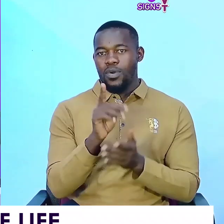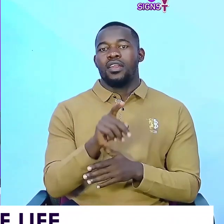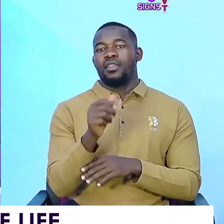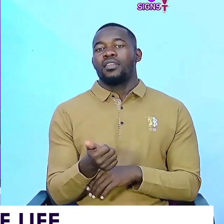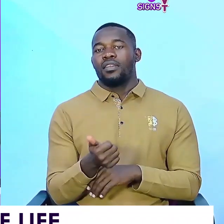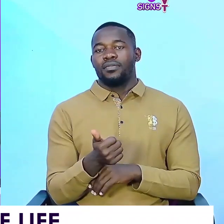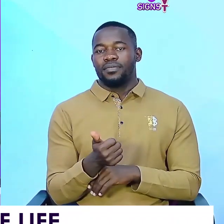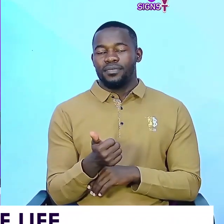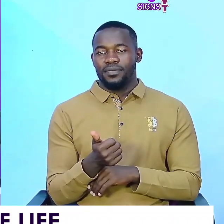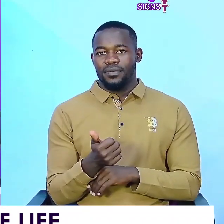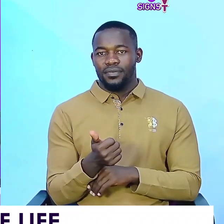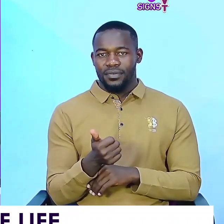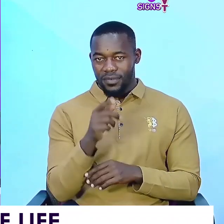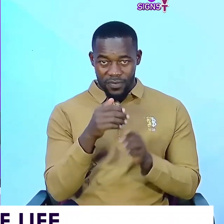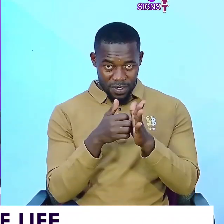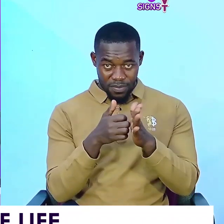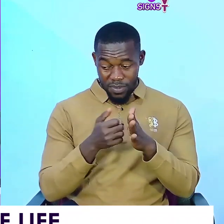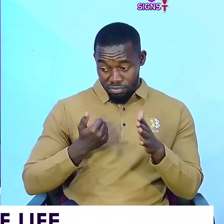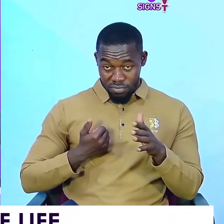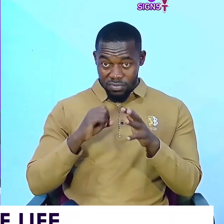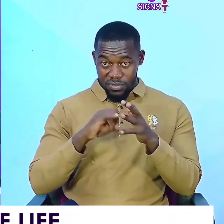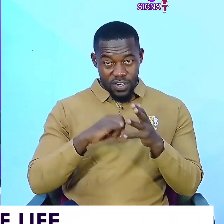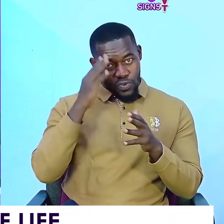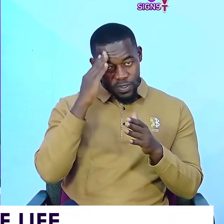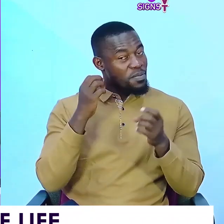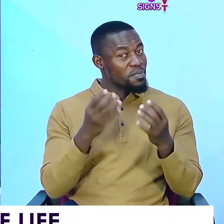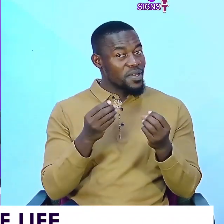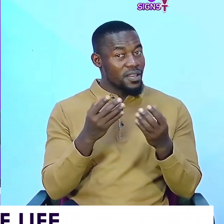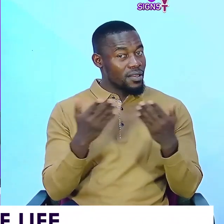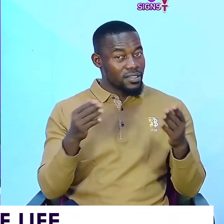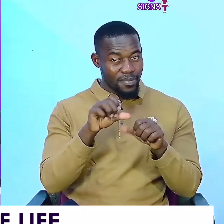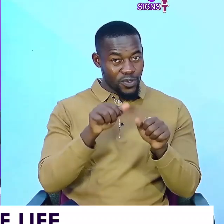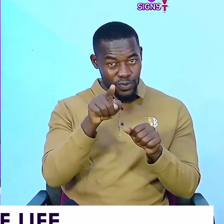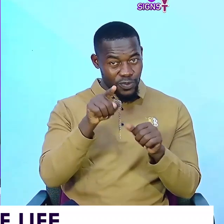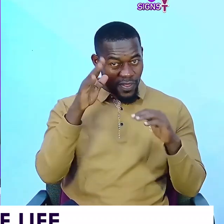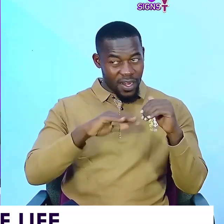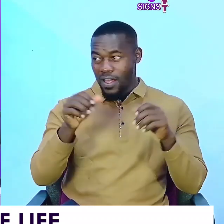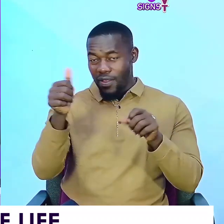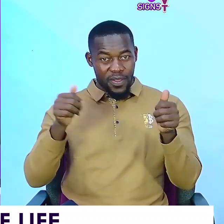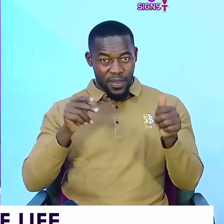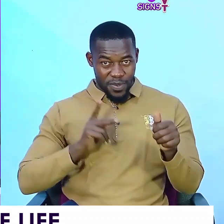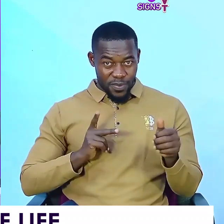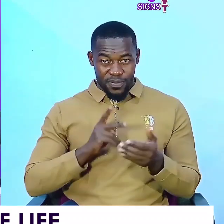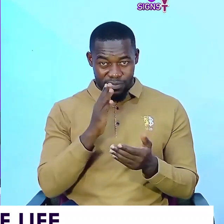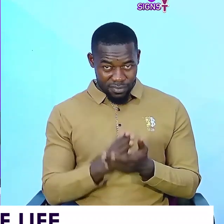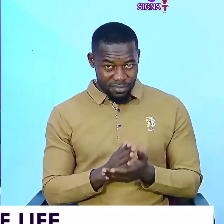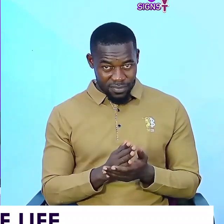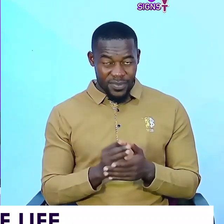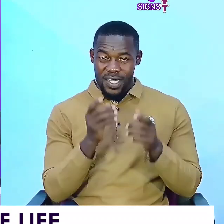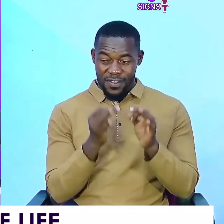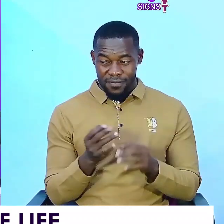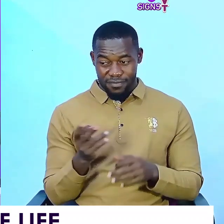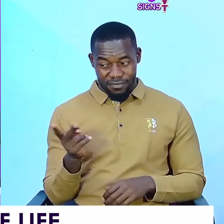things which your spouse knows about you that nobody else knows. Sure. When you